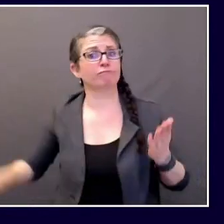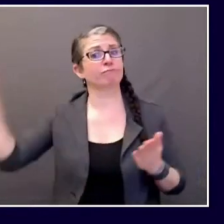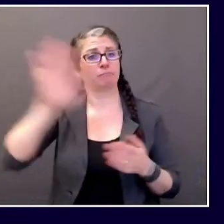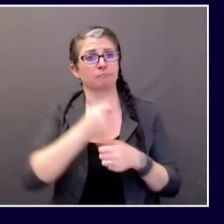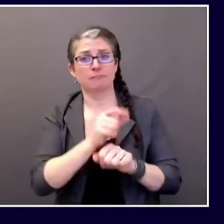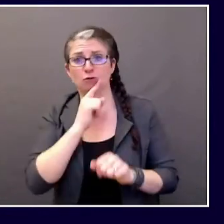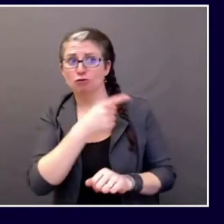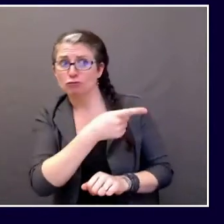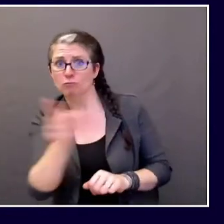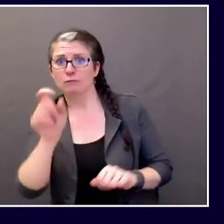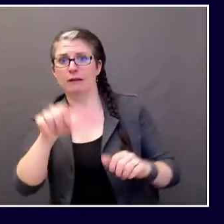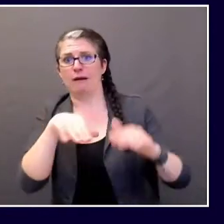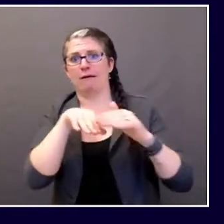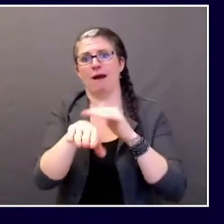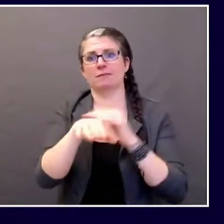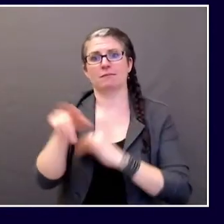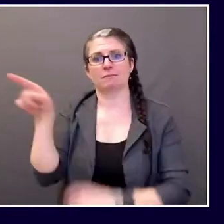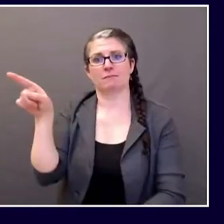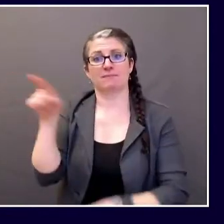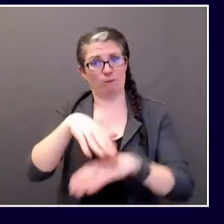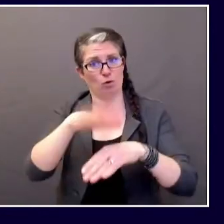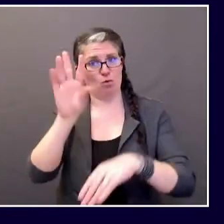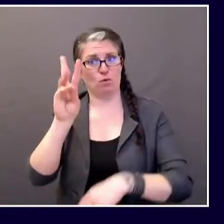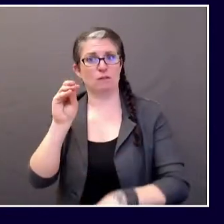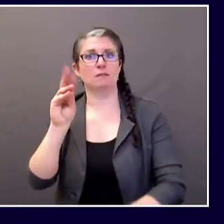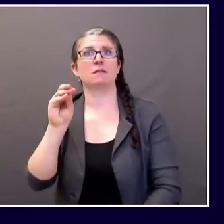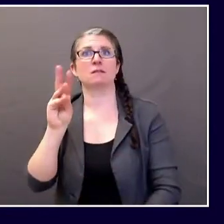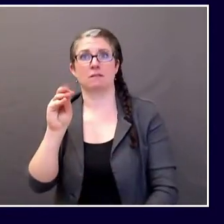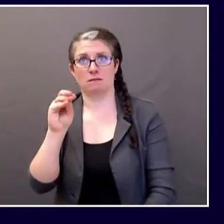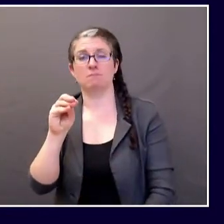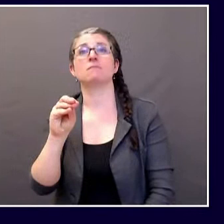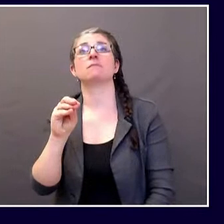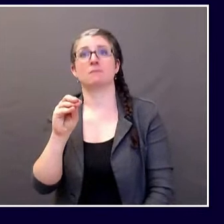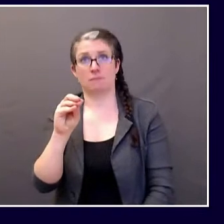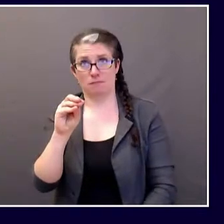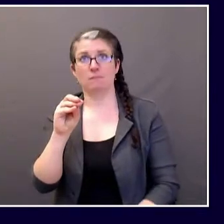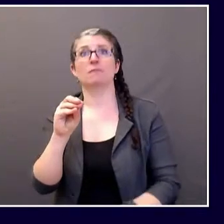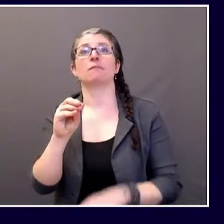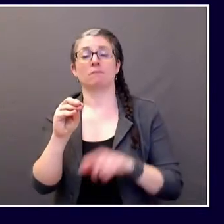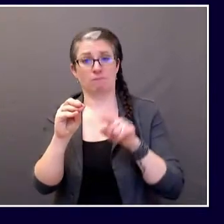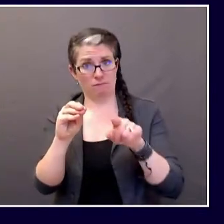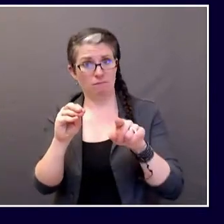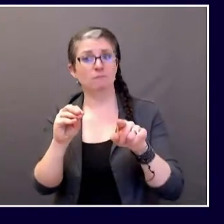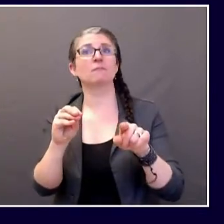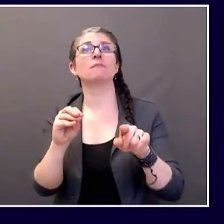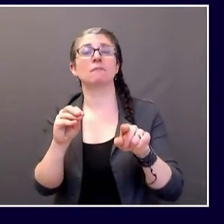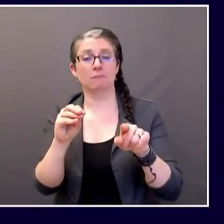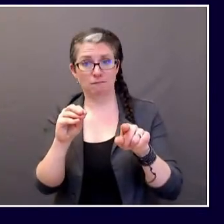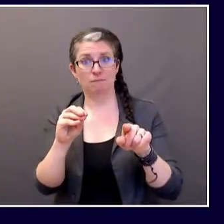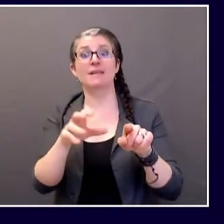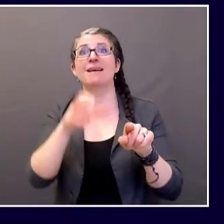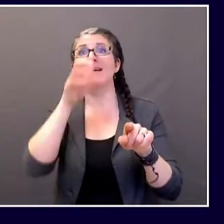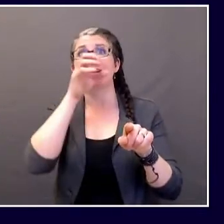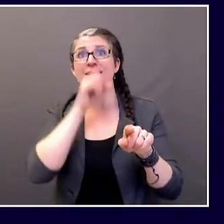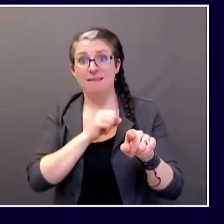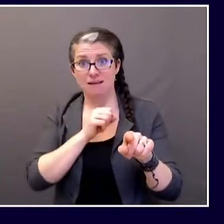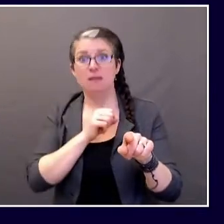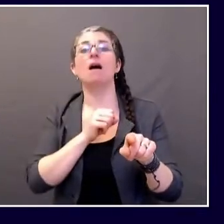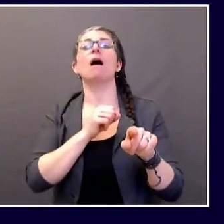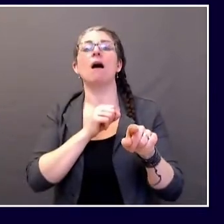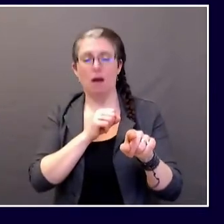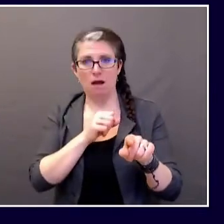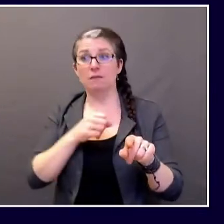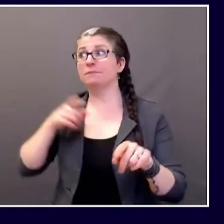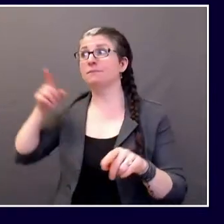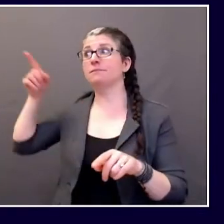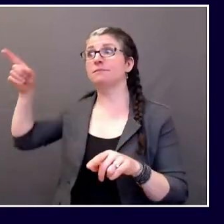those age-eligible school staff and teachers to let them know where they can go and on what days. And I think we're hoping